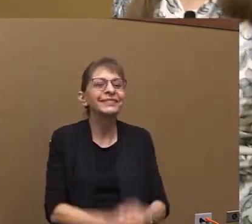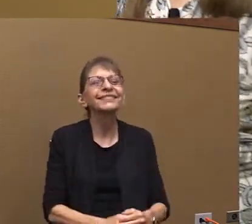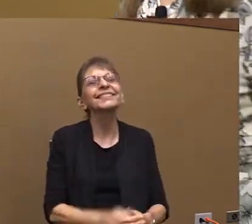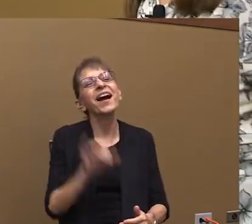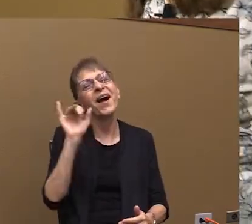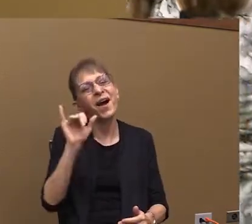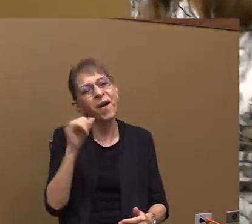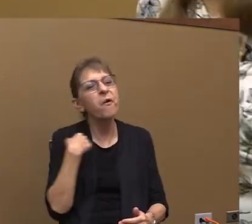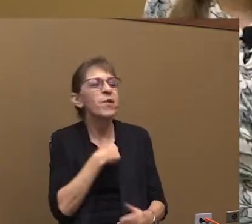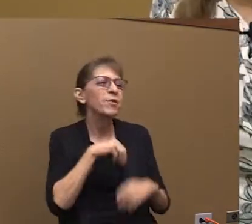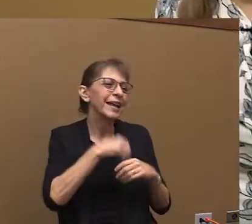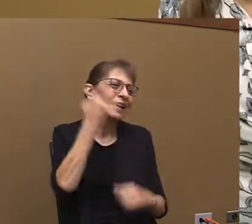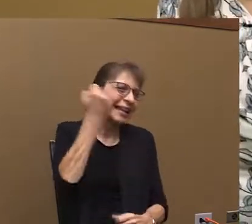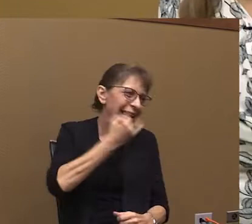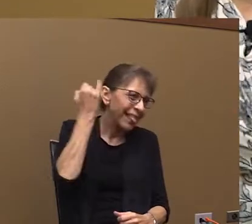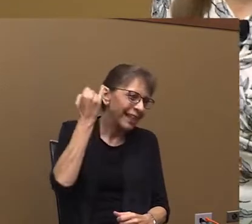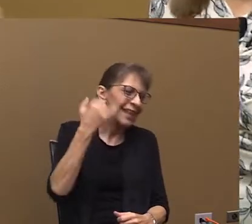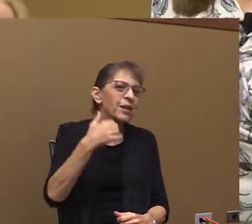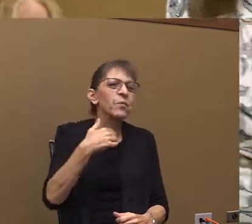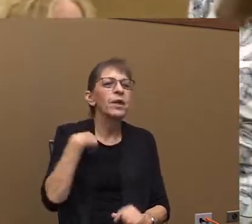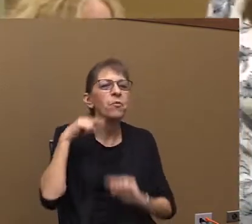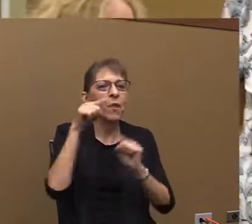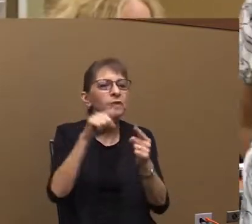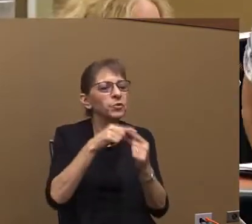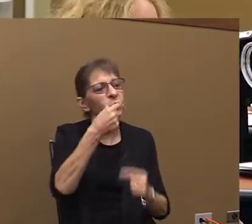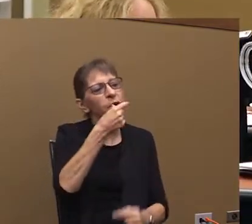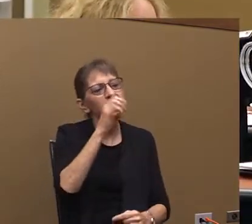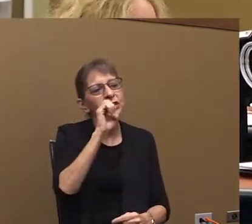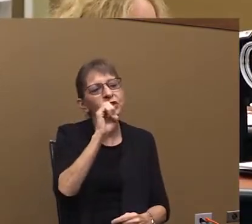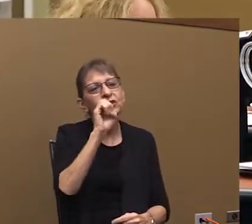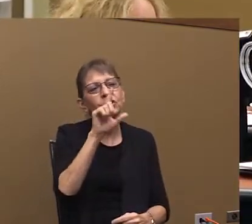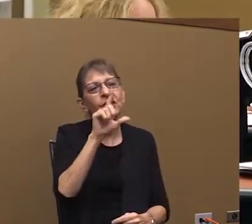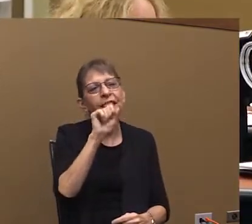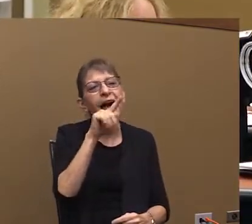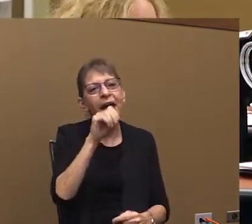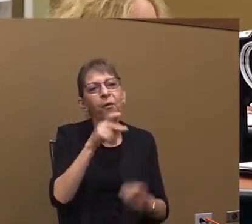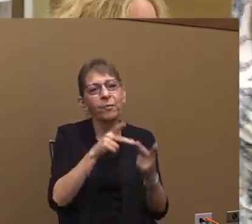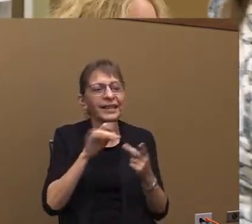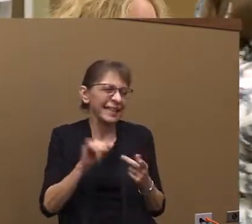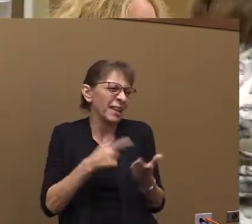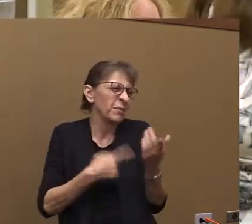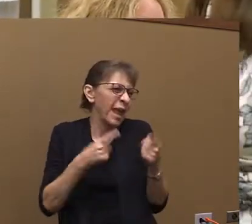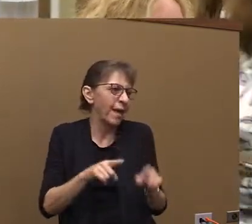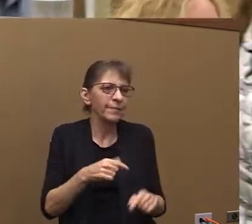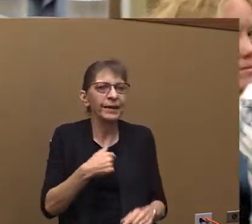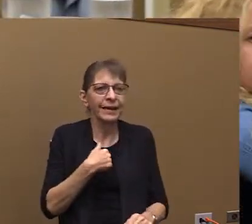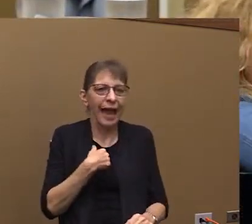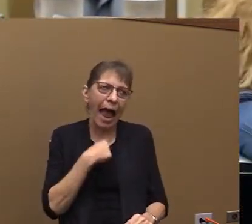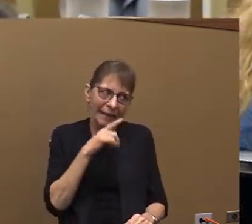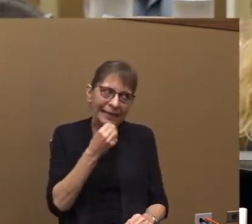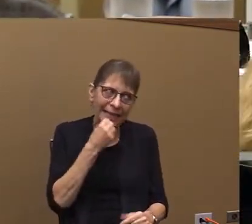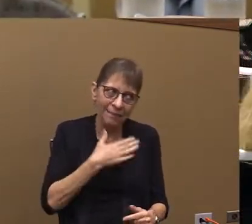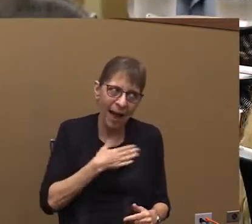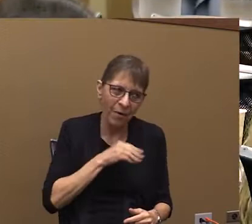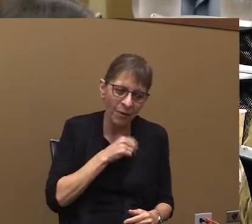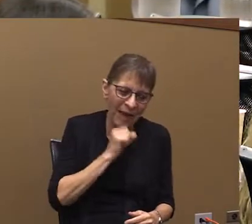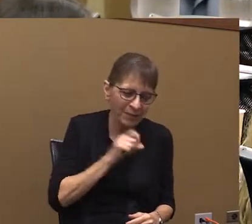We were in Italy and had gone to a gelato place. That's what really happened. And I did eat my ice